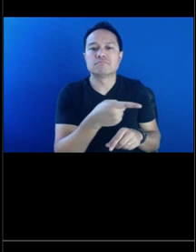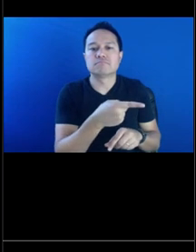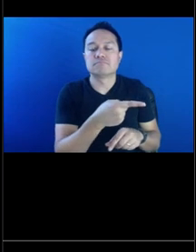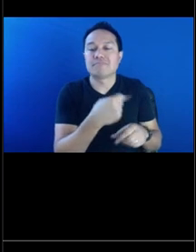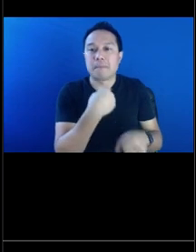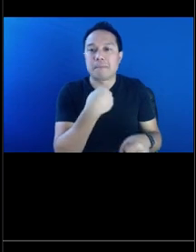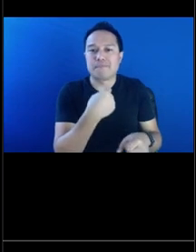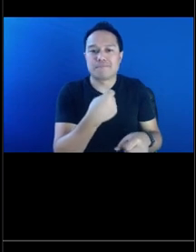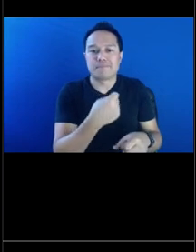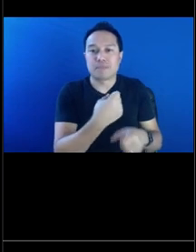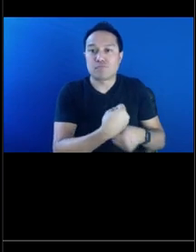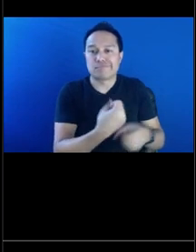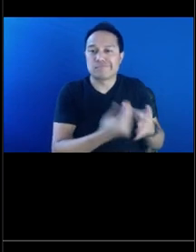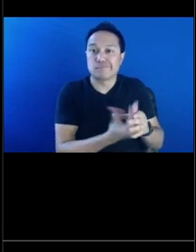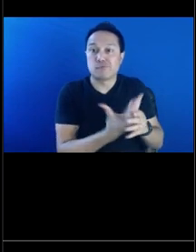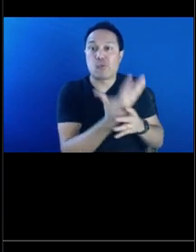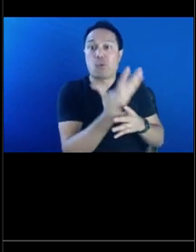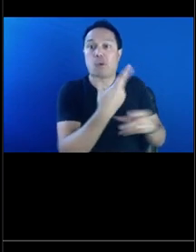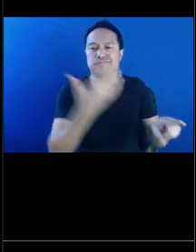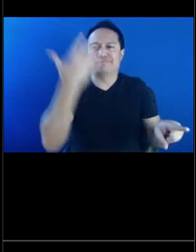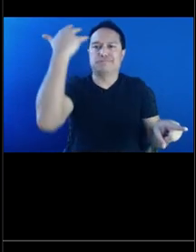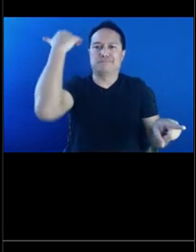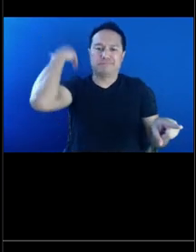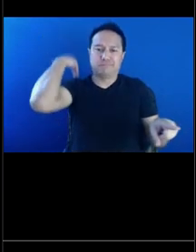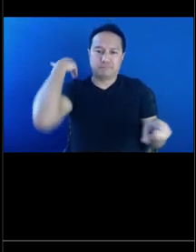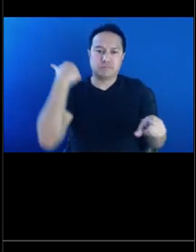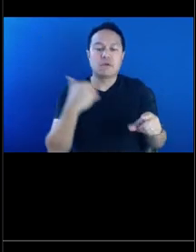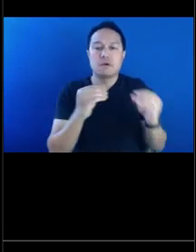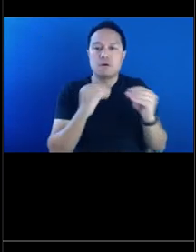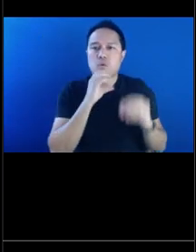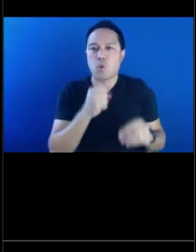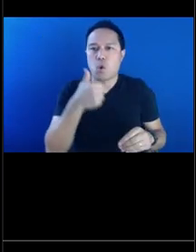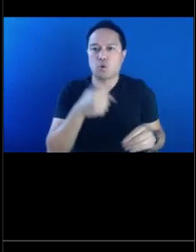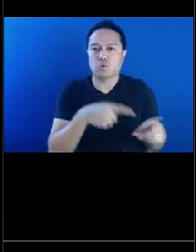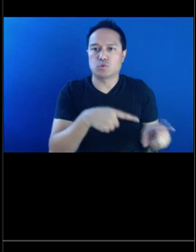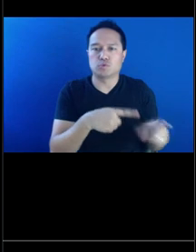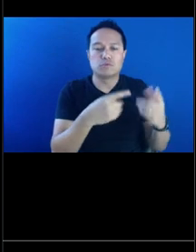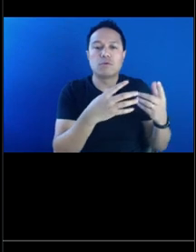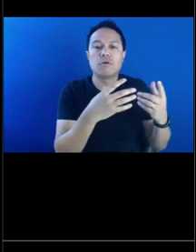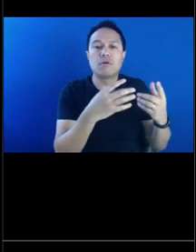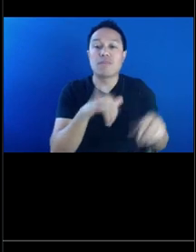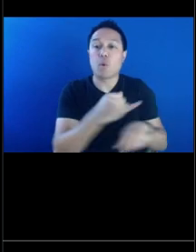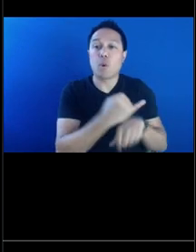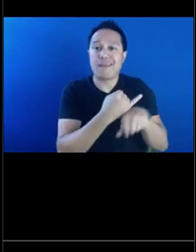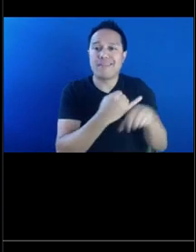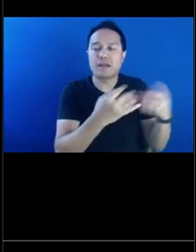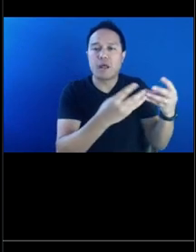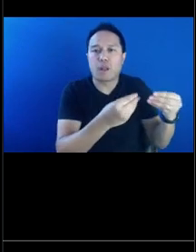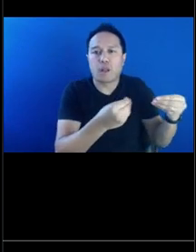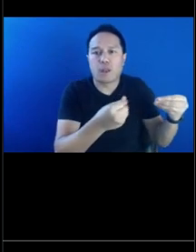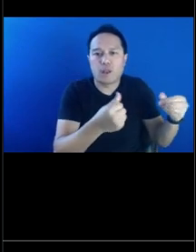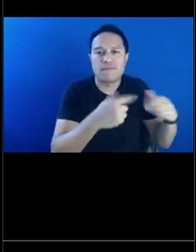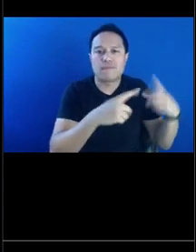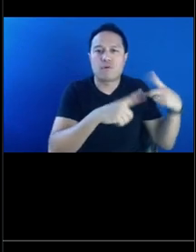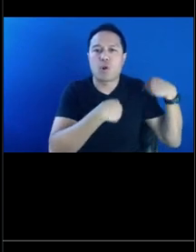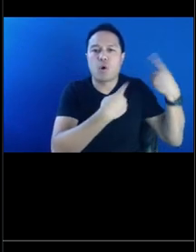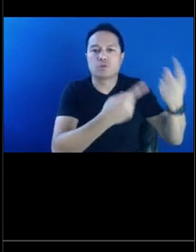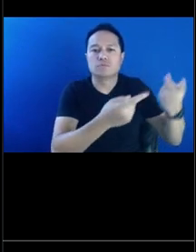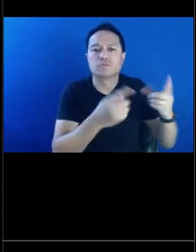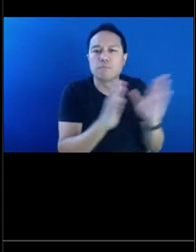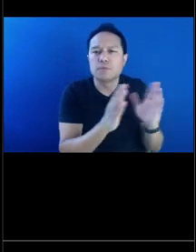been eroding or breaking down for a long period of time. And so the islands in the northwesterns are much smaller. They're